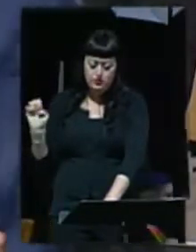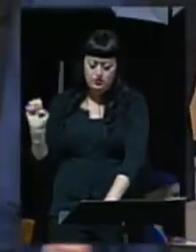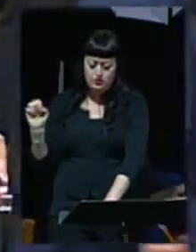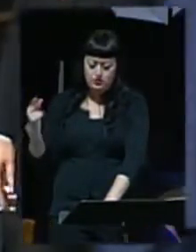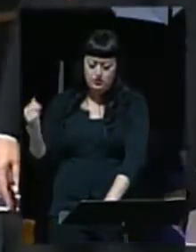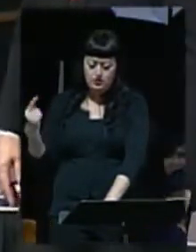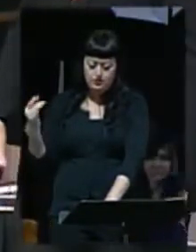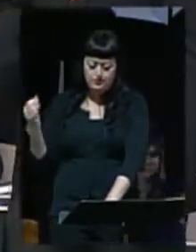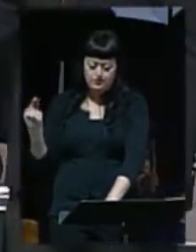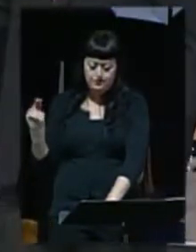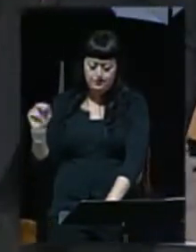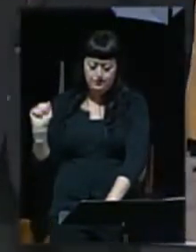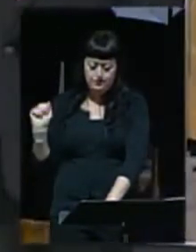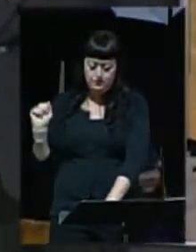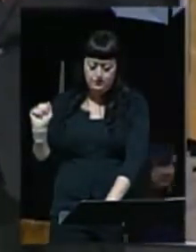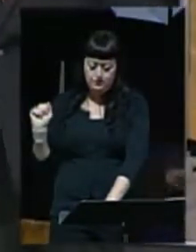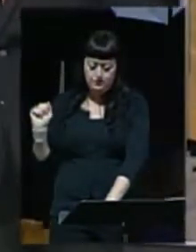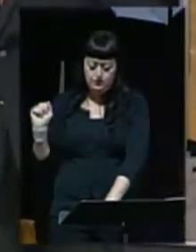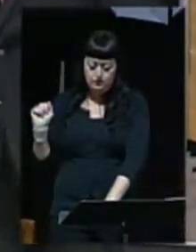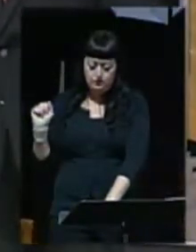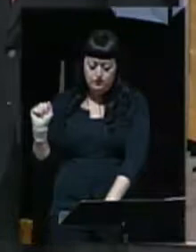Jake Hagen.